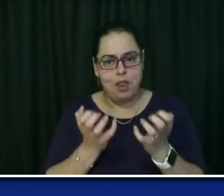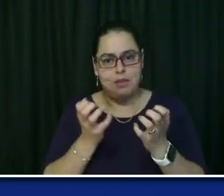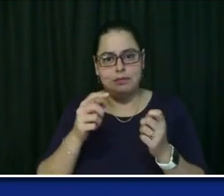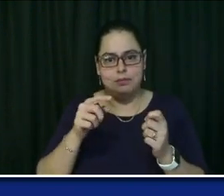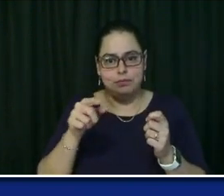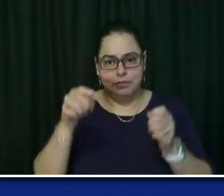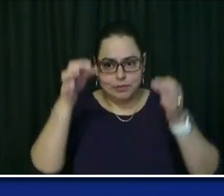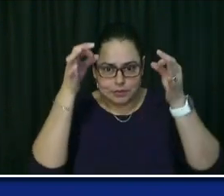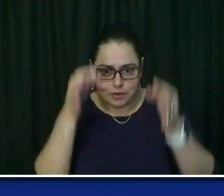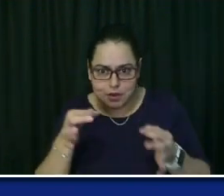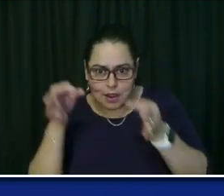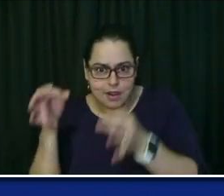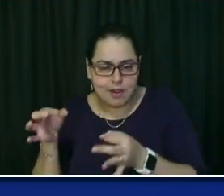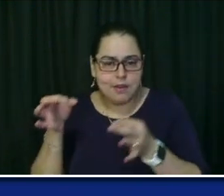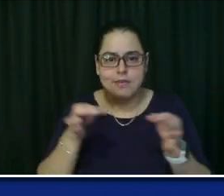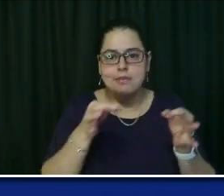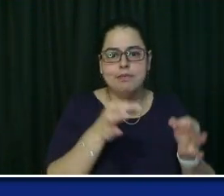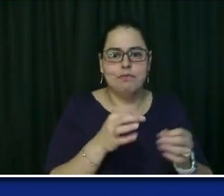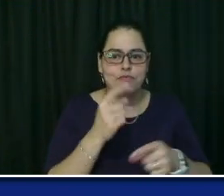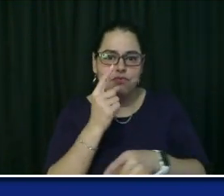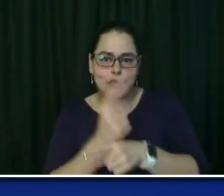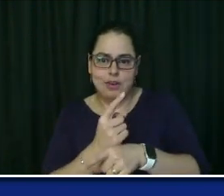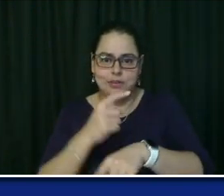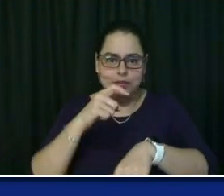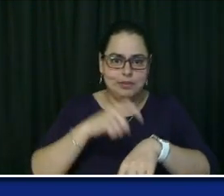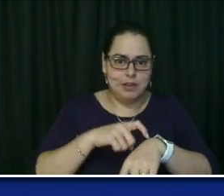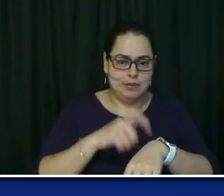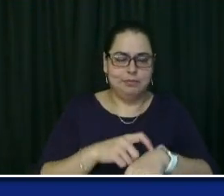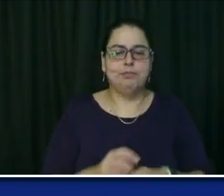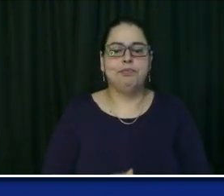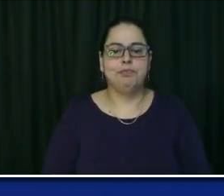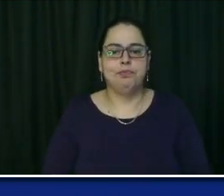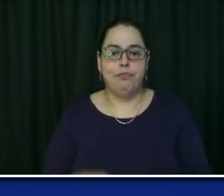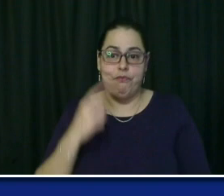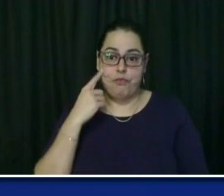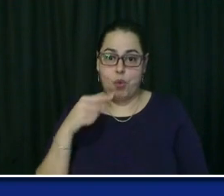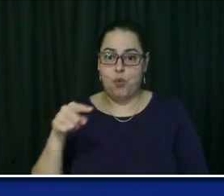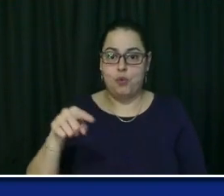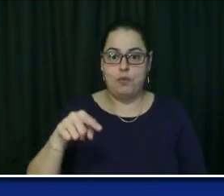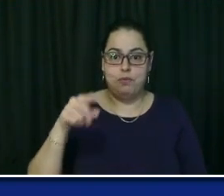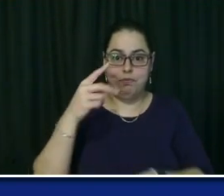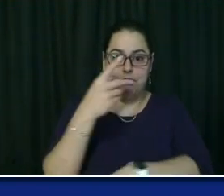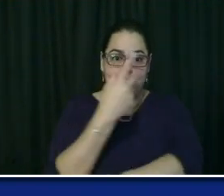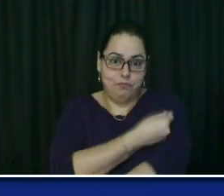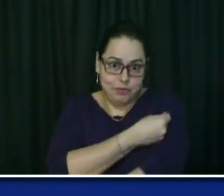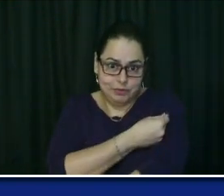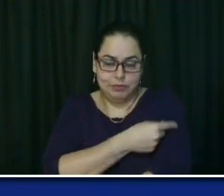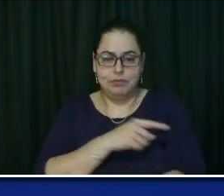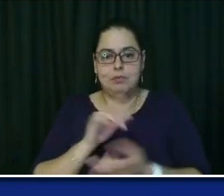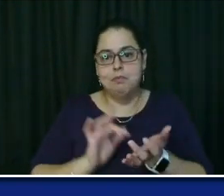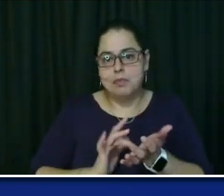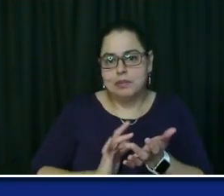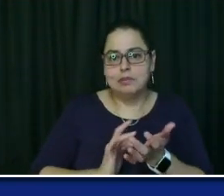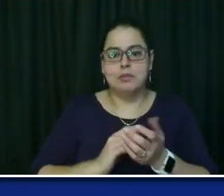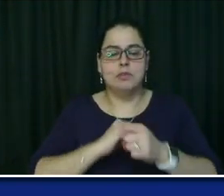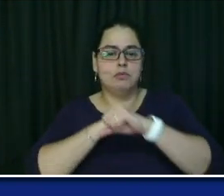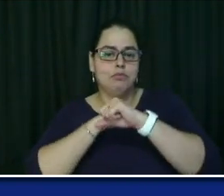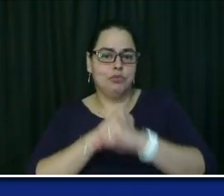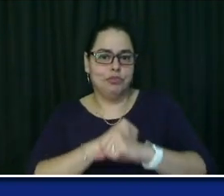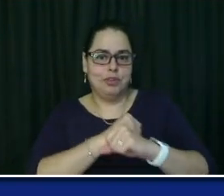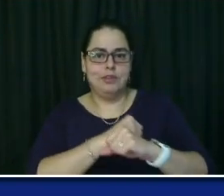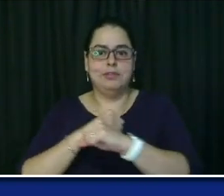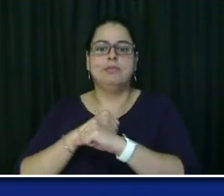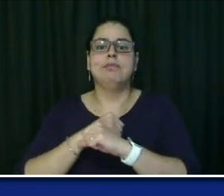proper vaccine is available, when it's been properly tested and can be administered to humans across the board, and they'll determine when there's an antiviral treatment. So if you